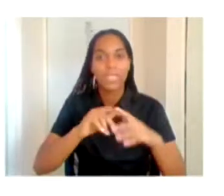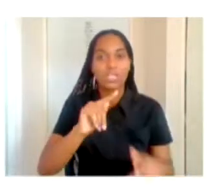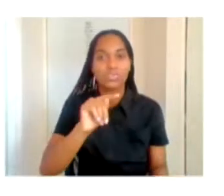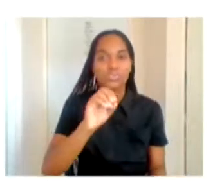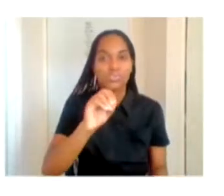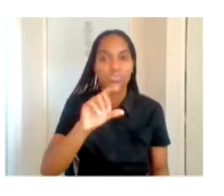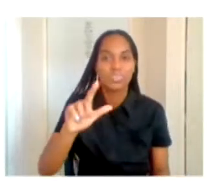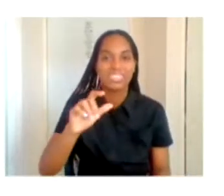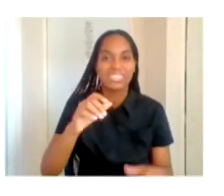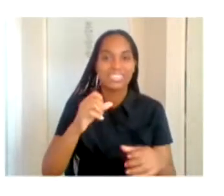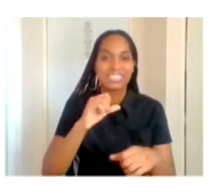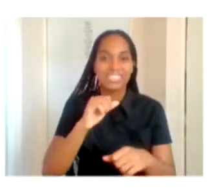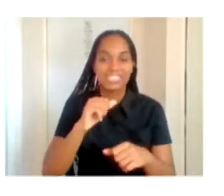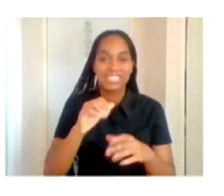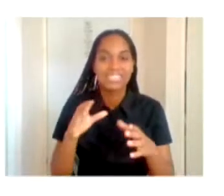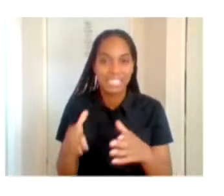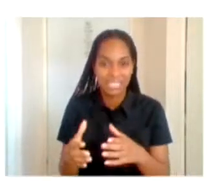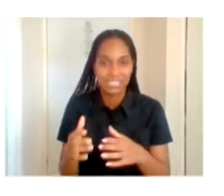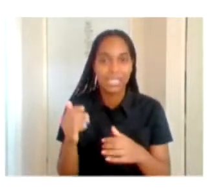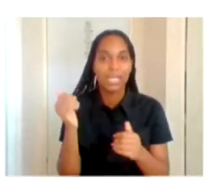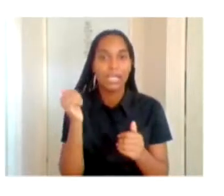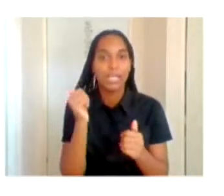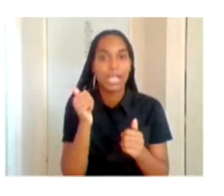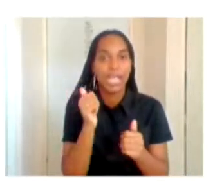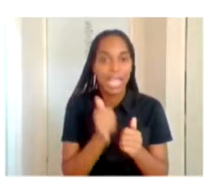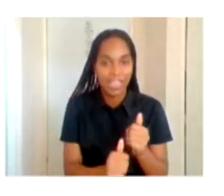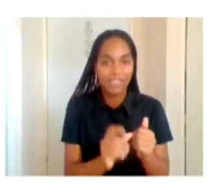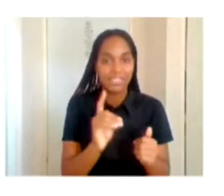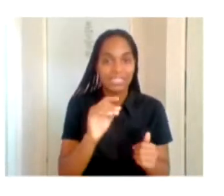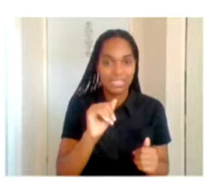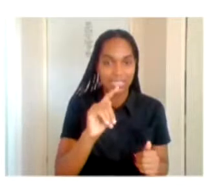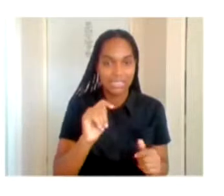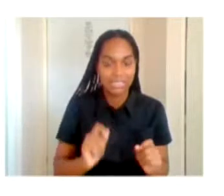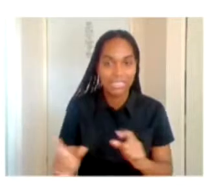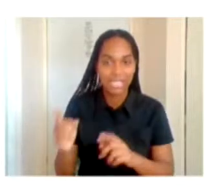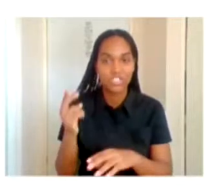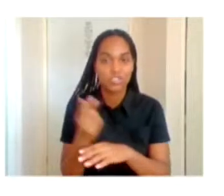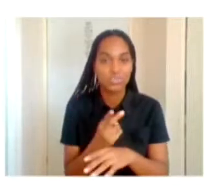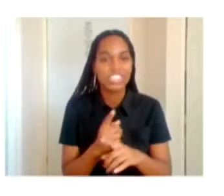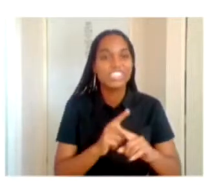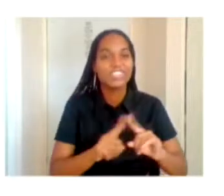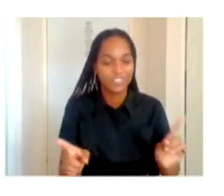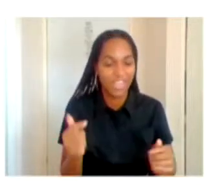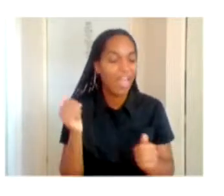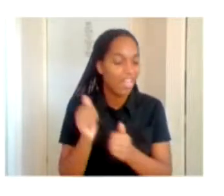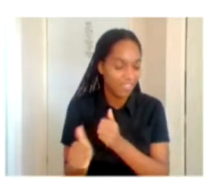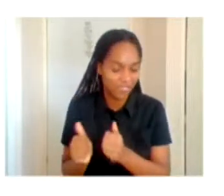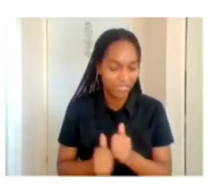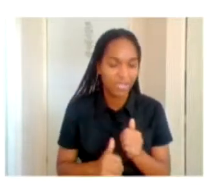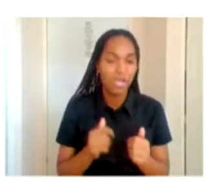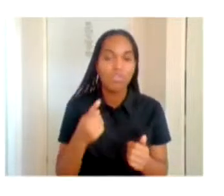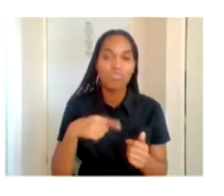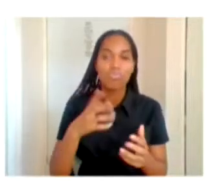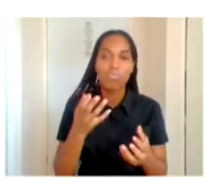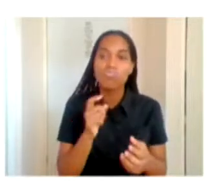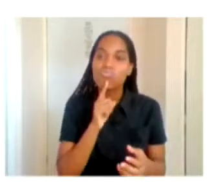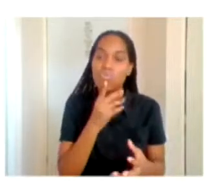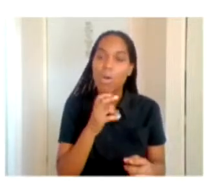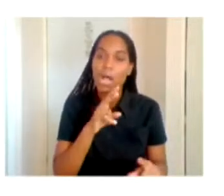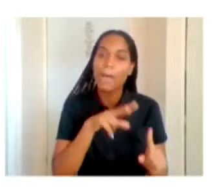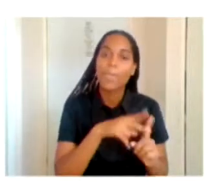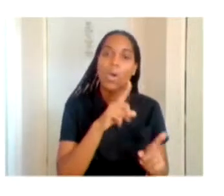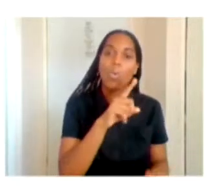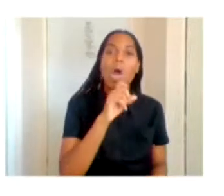every datacasting use case is different. And every datacasting use case really wants to apply one or more of